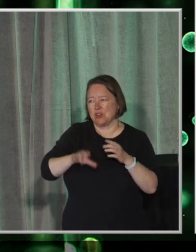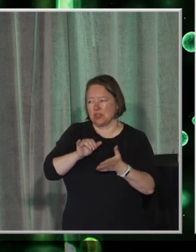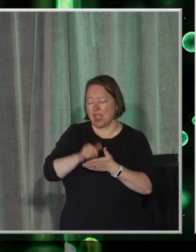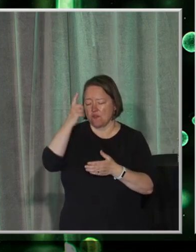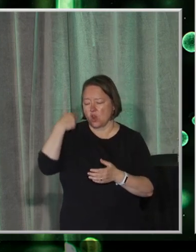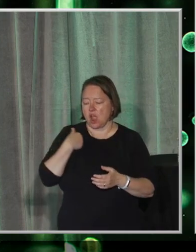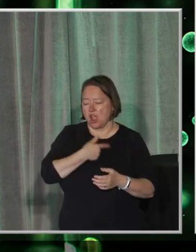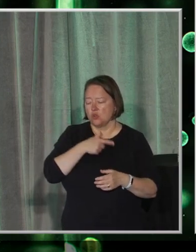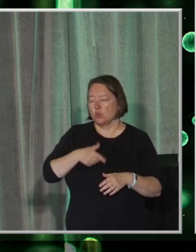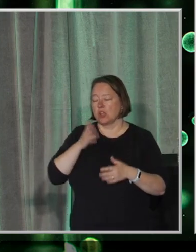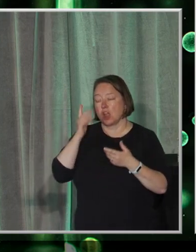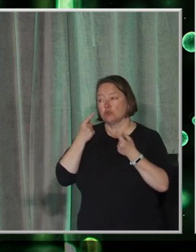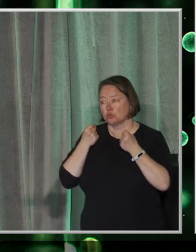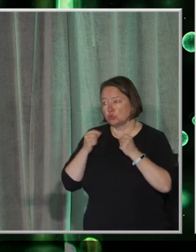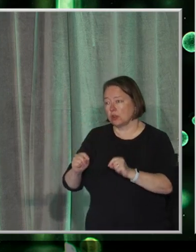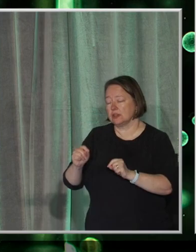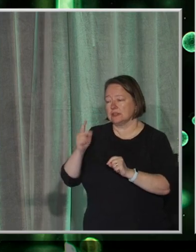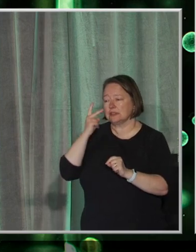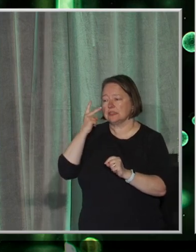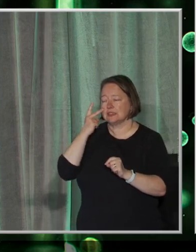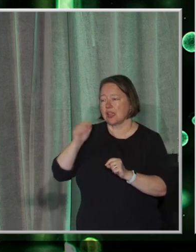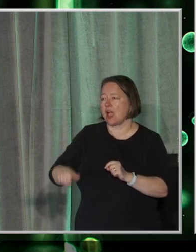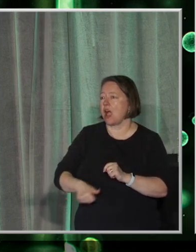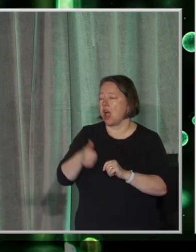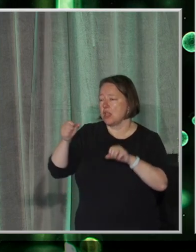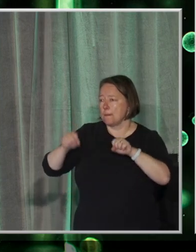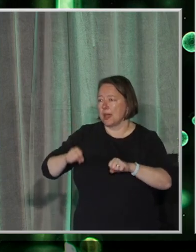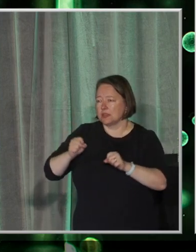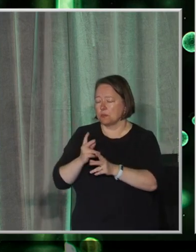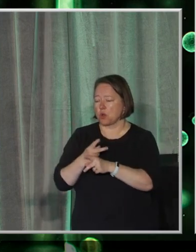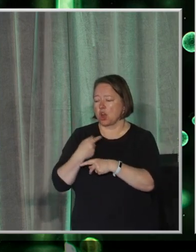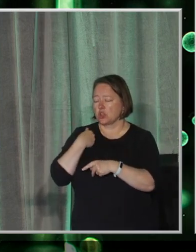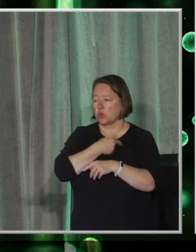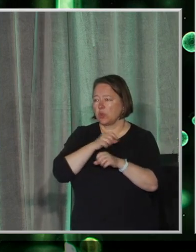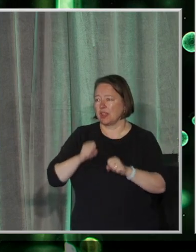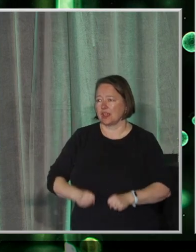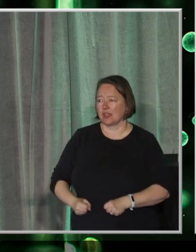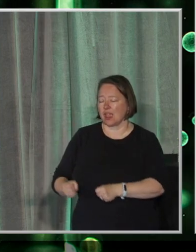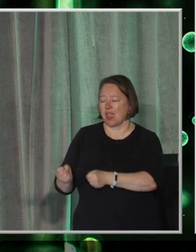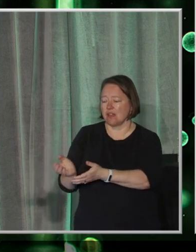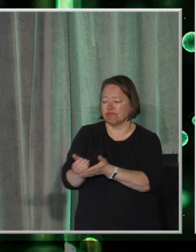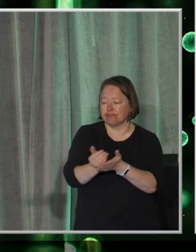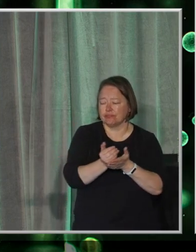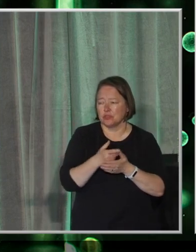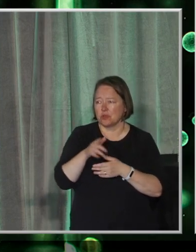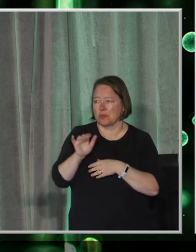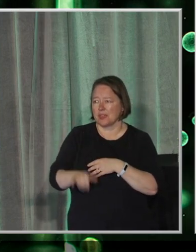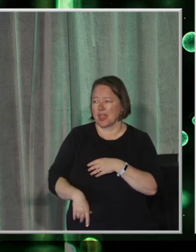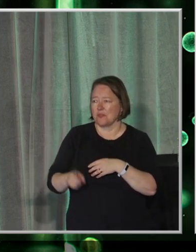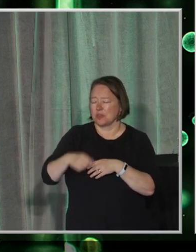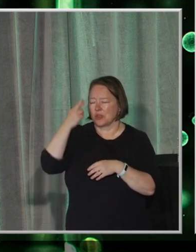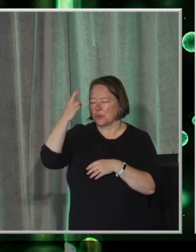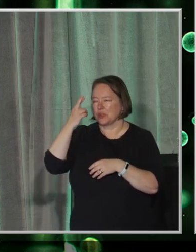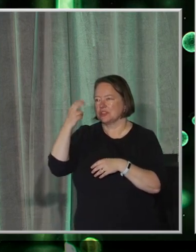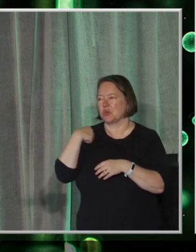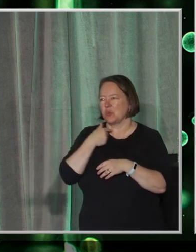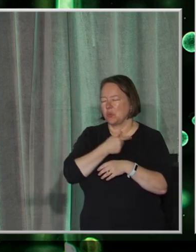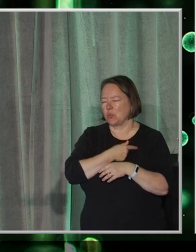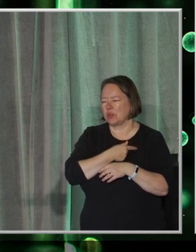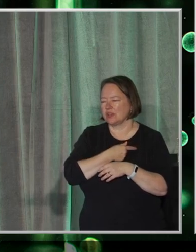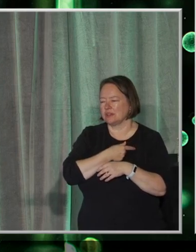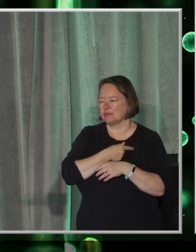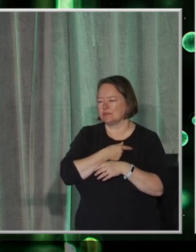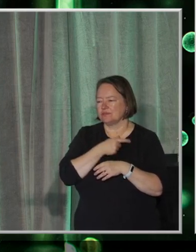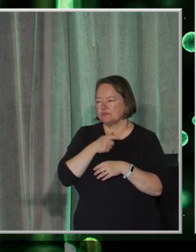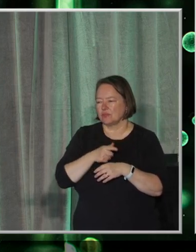us, we are trying to see other possible products that we can harvest from it. For that reason, we have already initiated